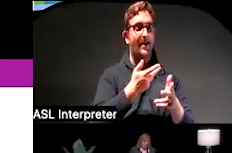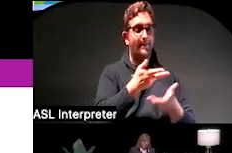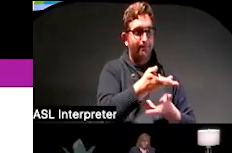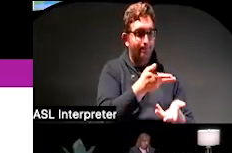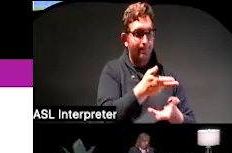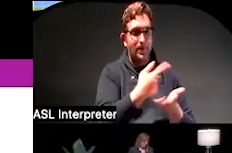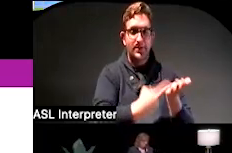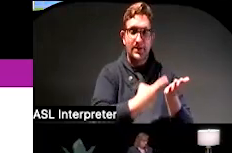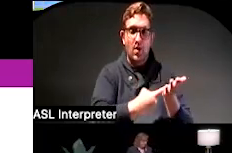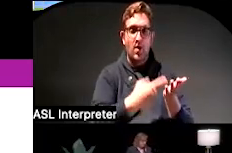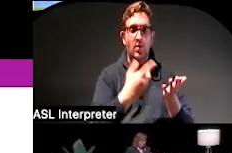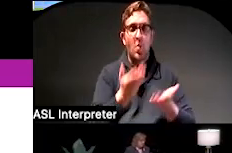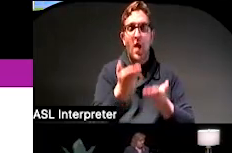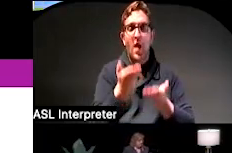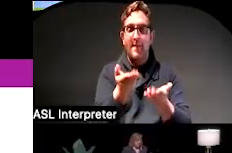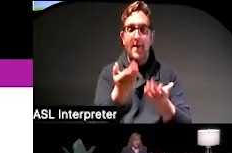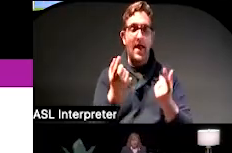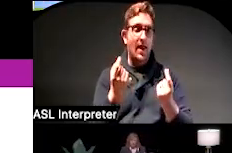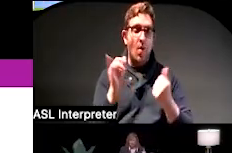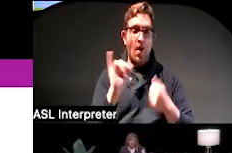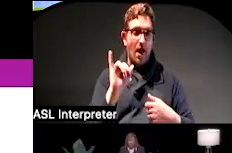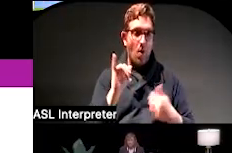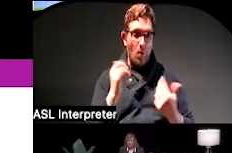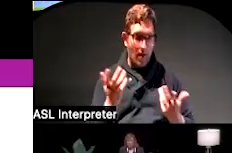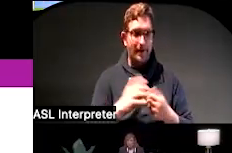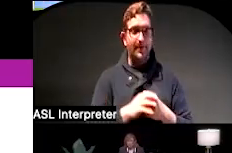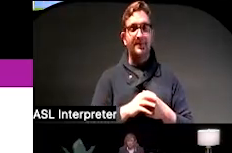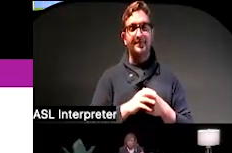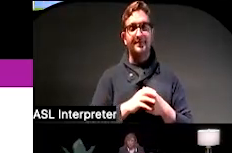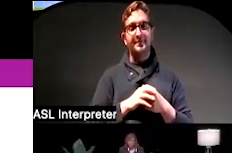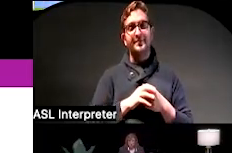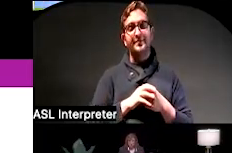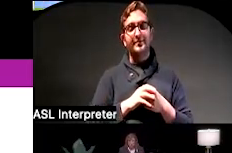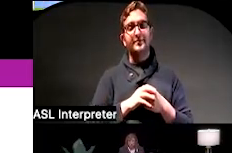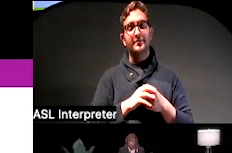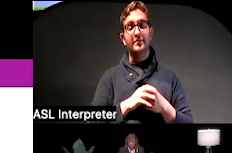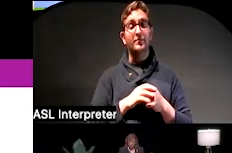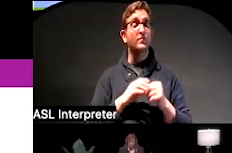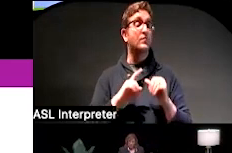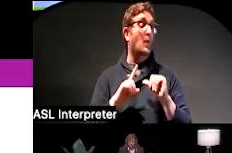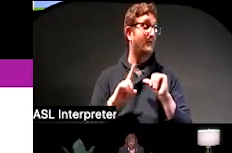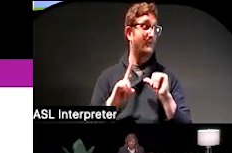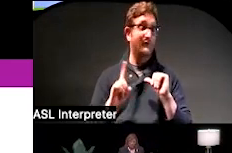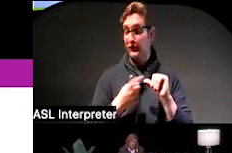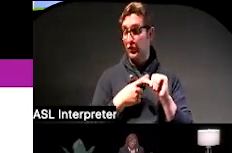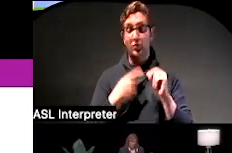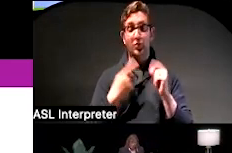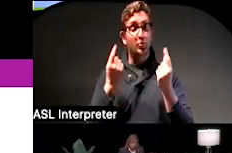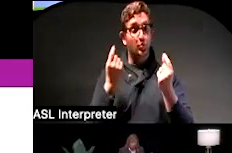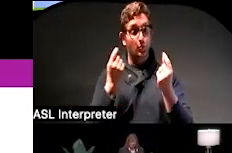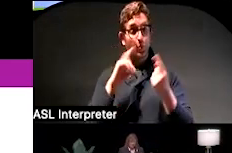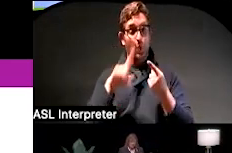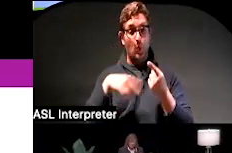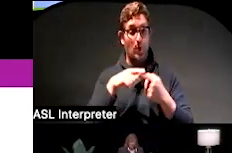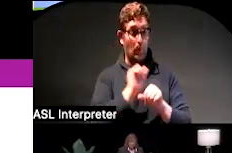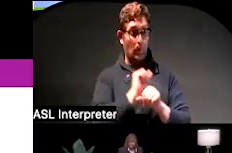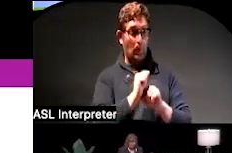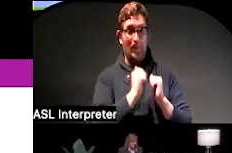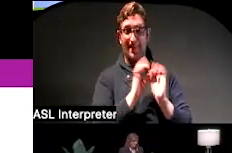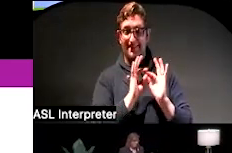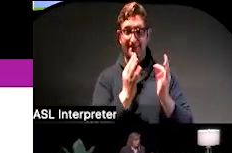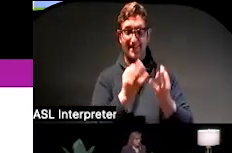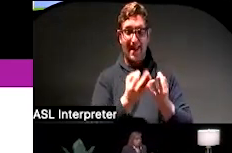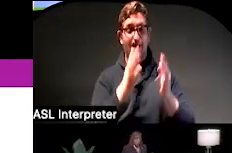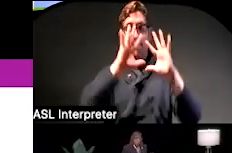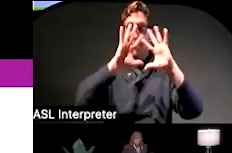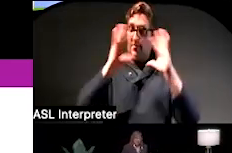people have? The first thing we want to do when we work with a family in a holistic kind of way